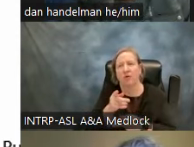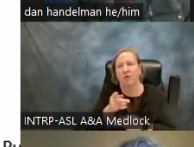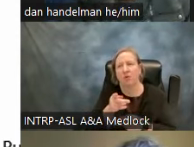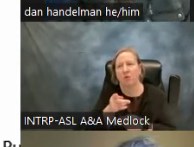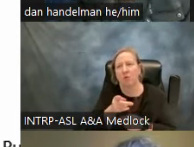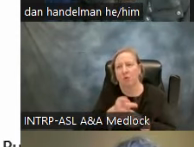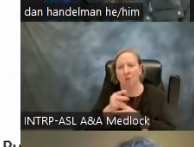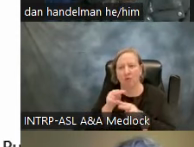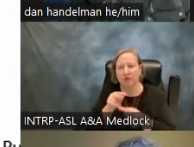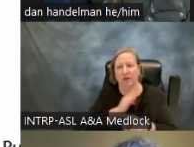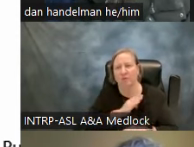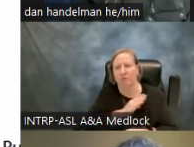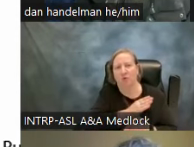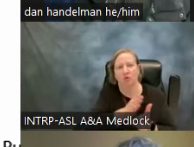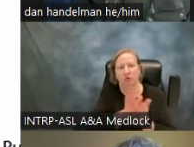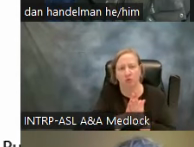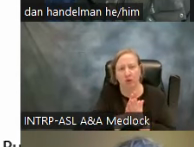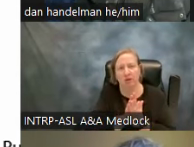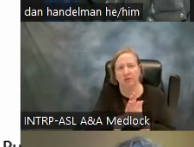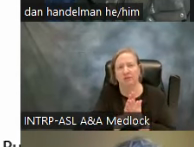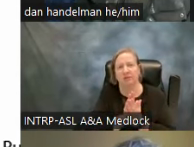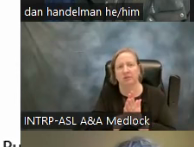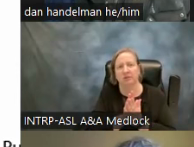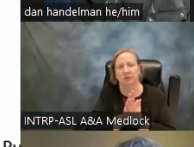Board's request over